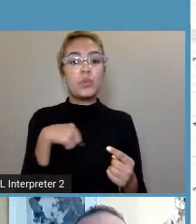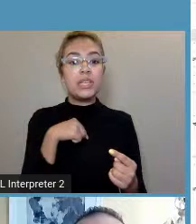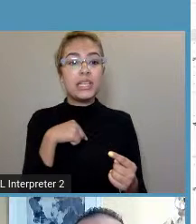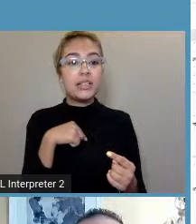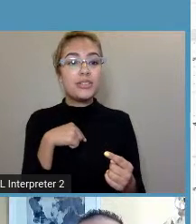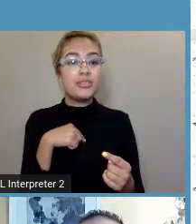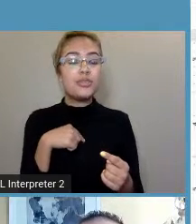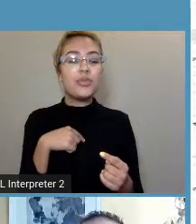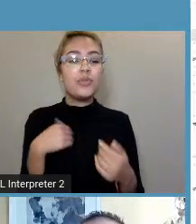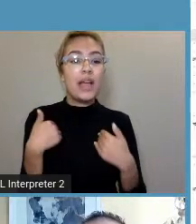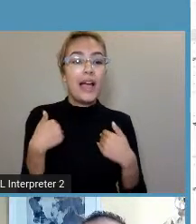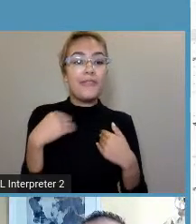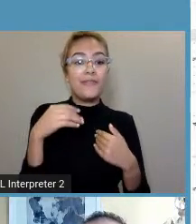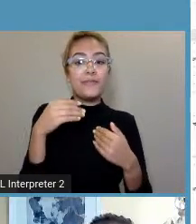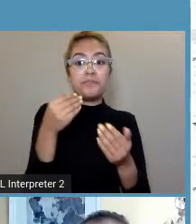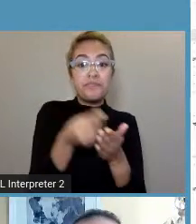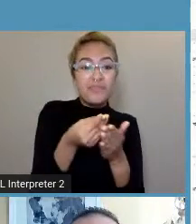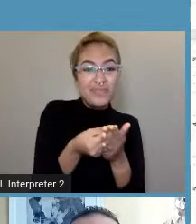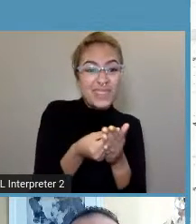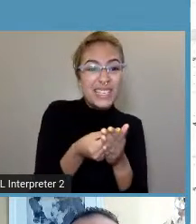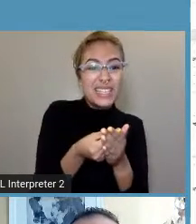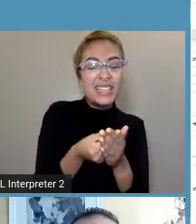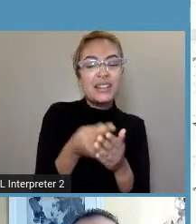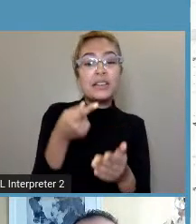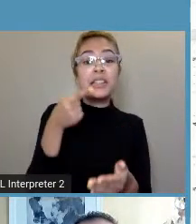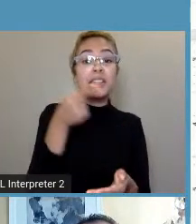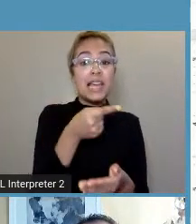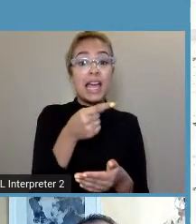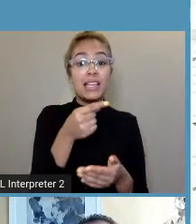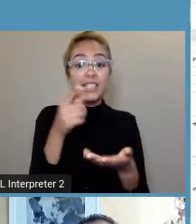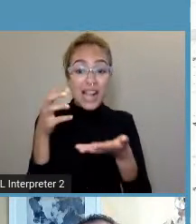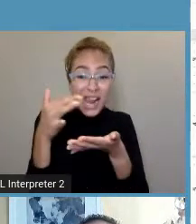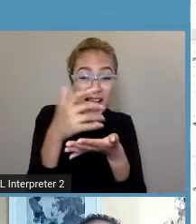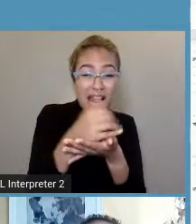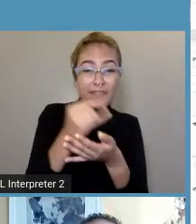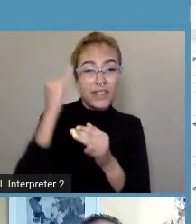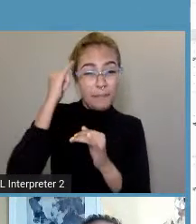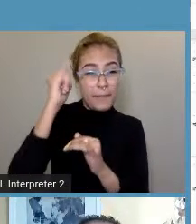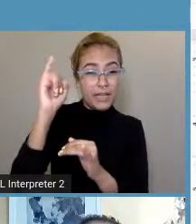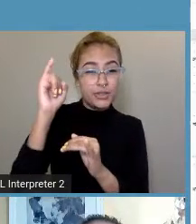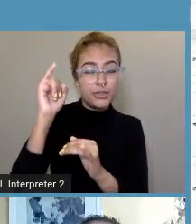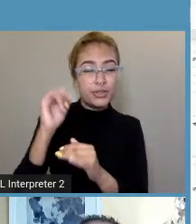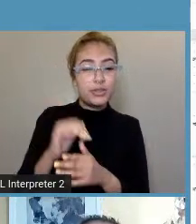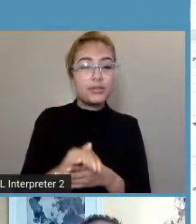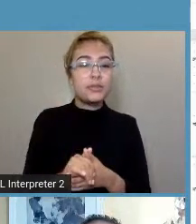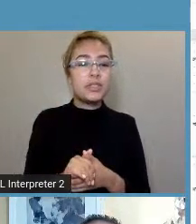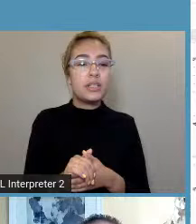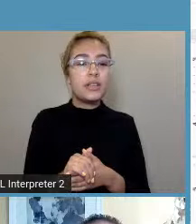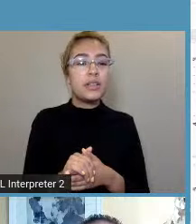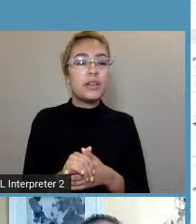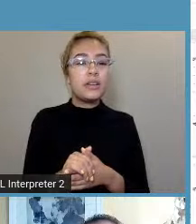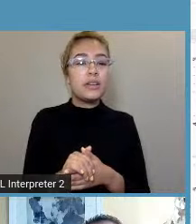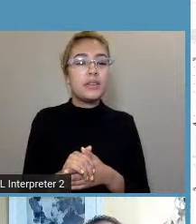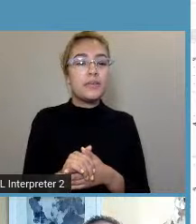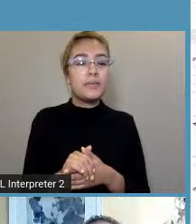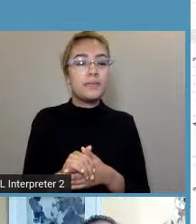various websites, that's collective imagination. When you go to